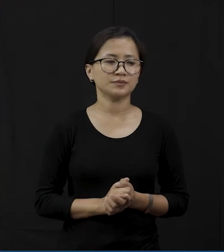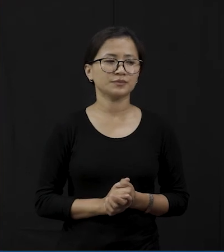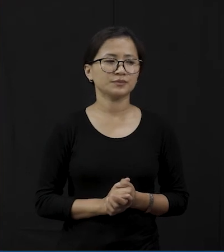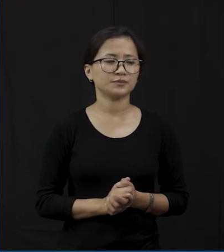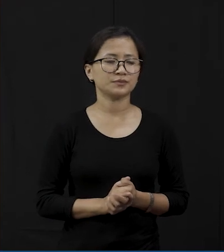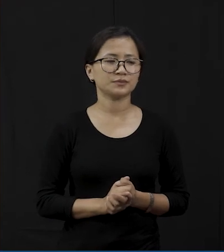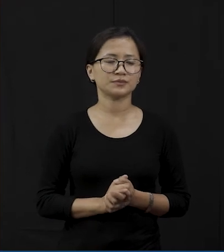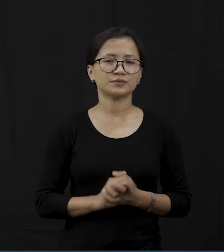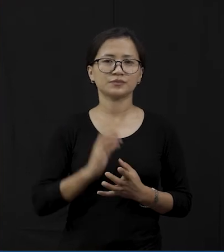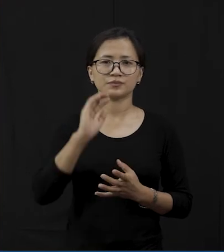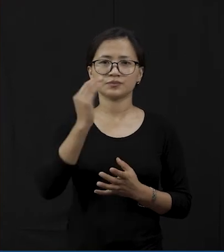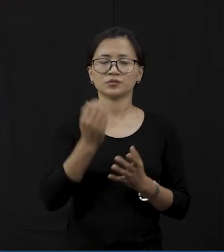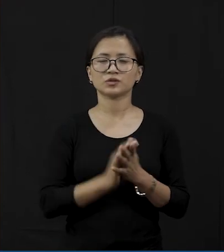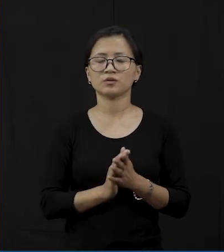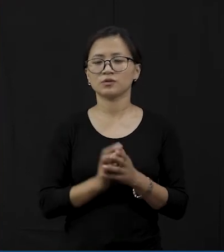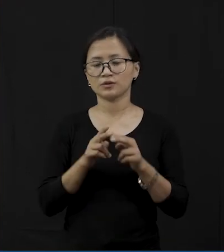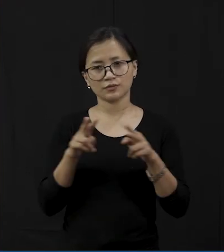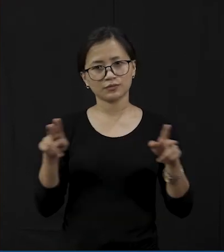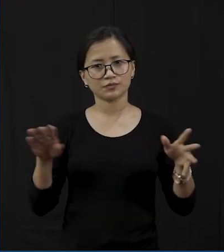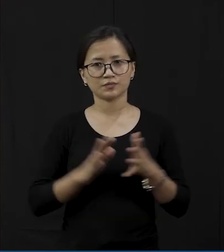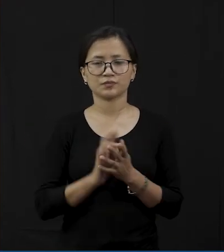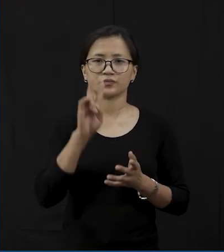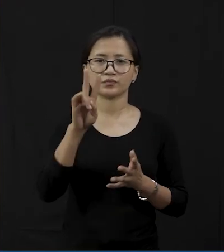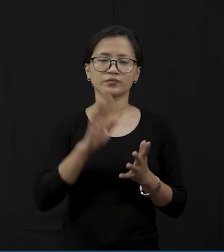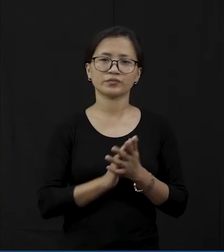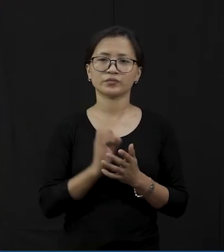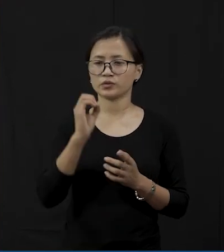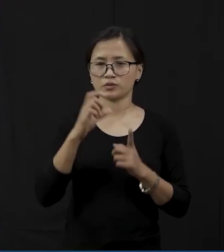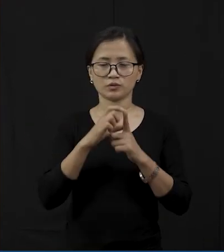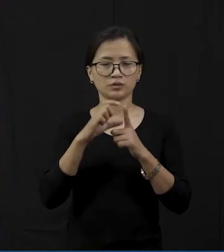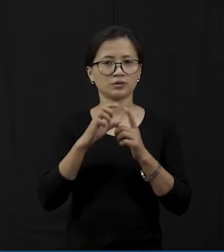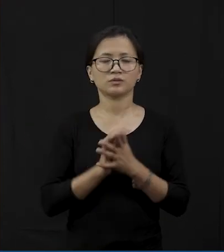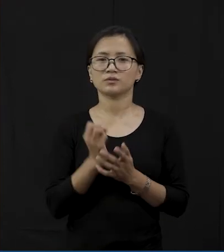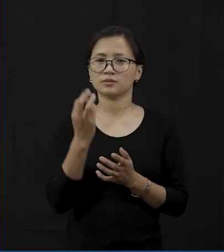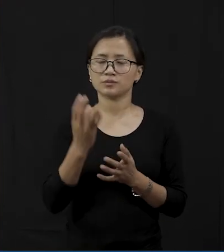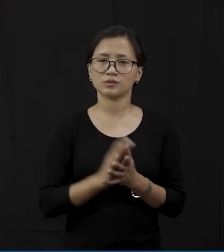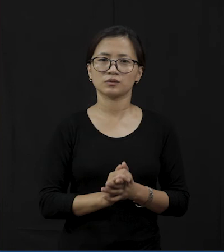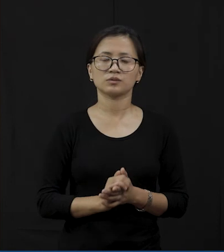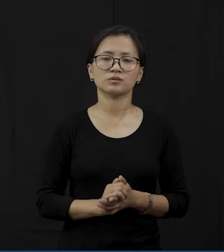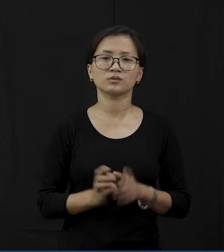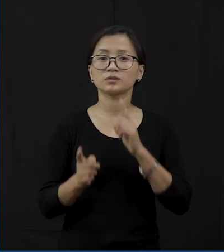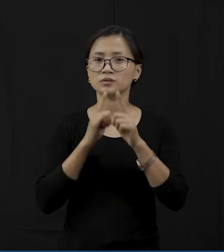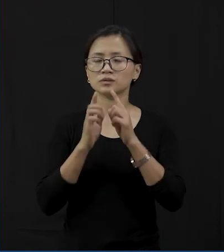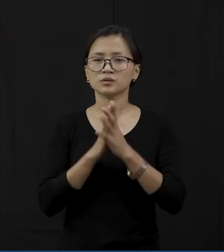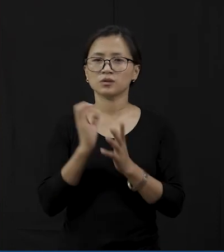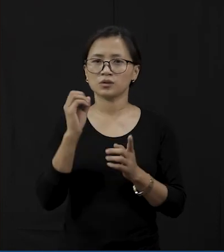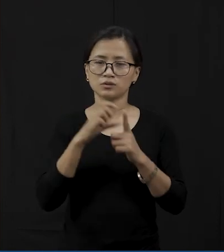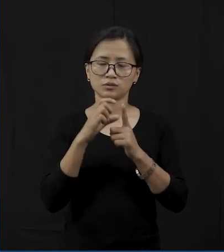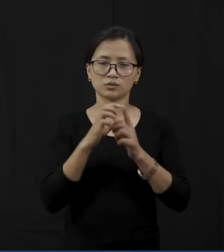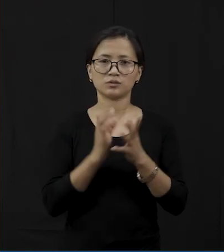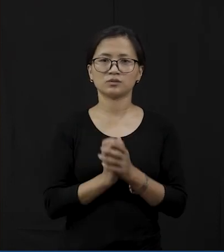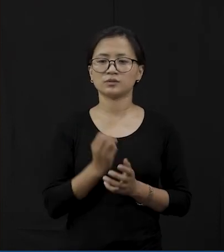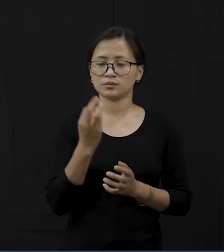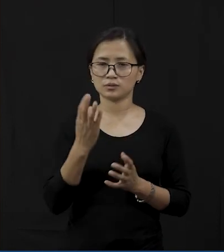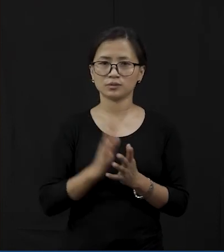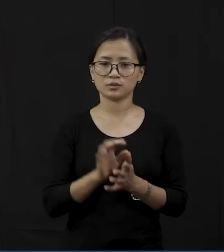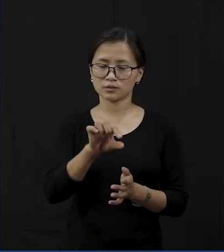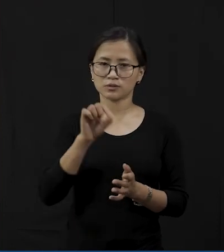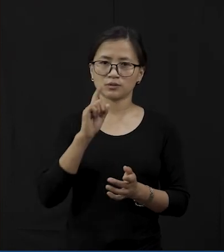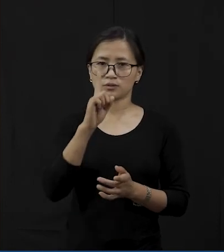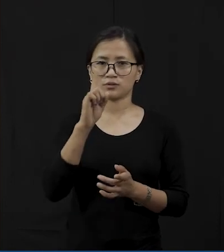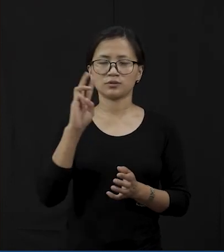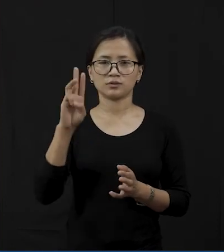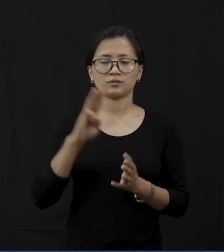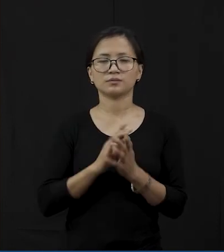Now, second, sum or differences of two odd numbers. Now, we will talk about odd numbers. Here again, I took 13